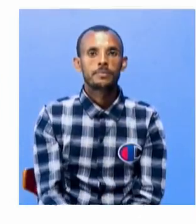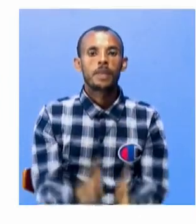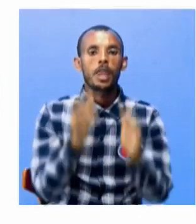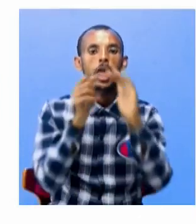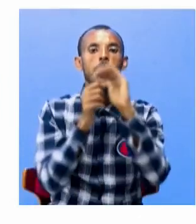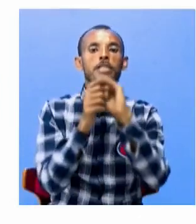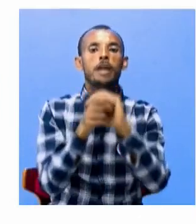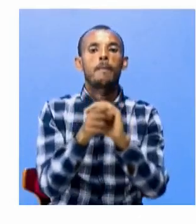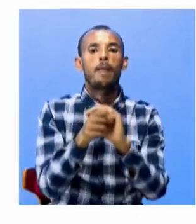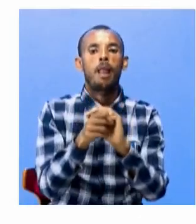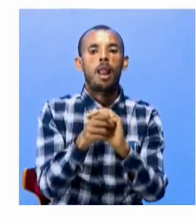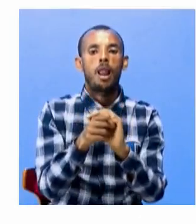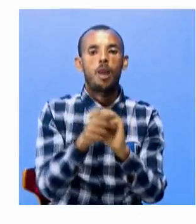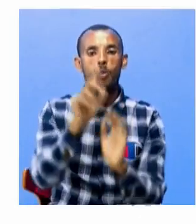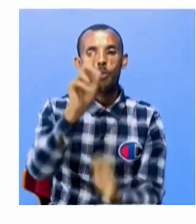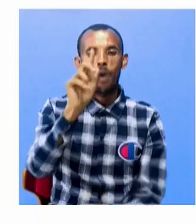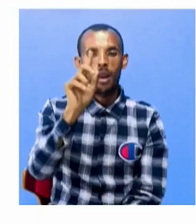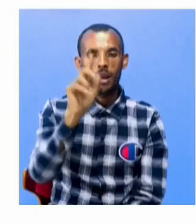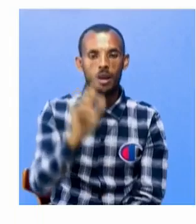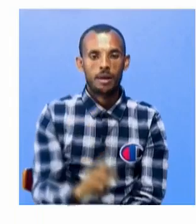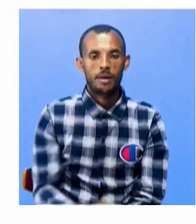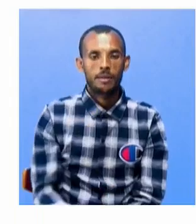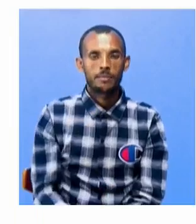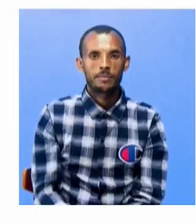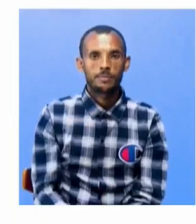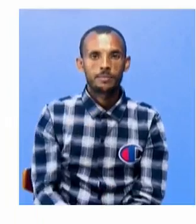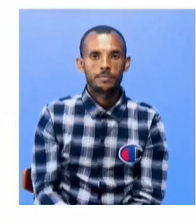Example 1.